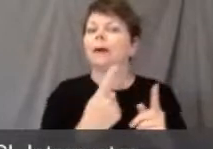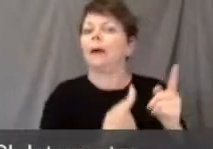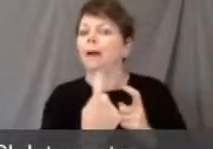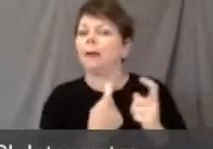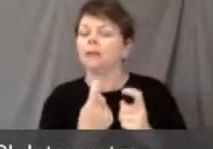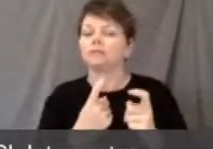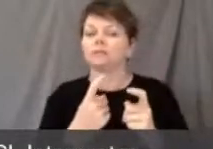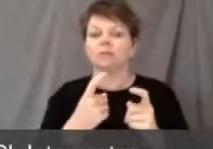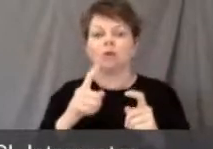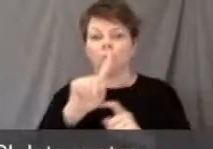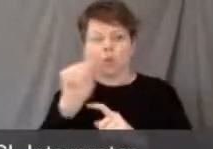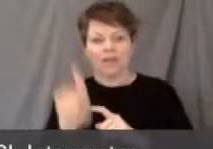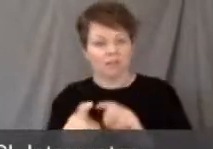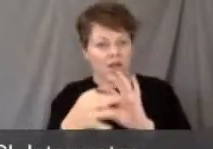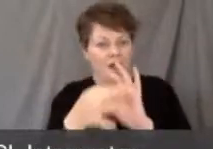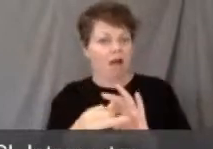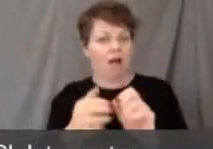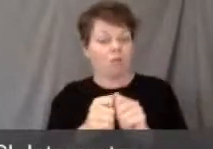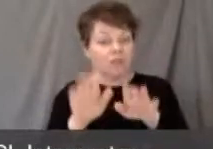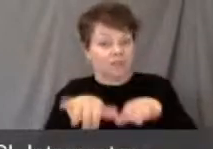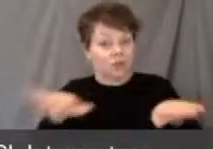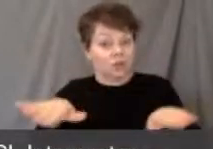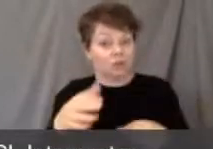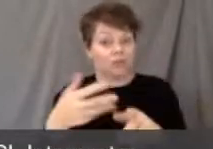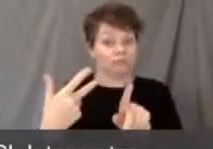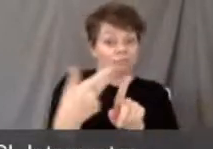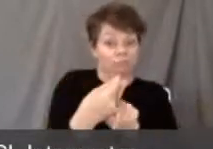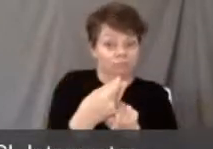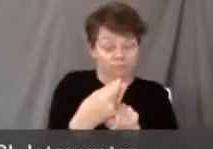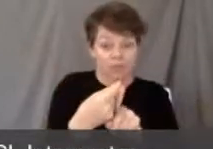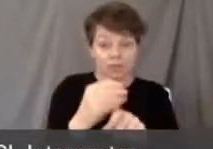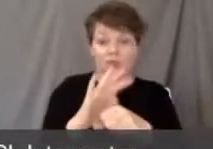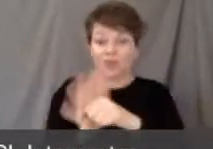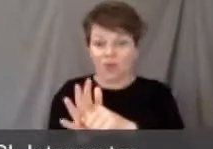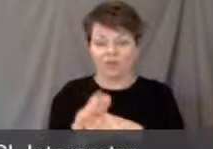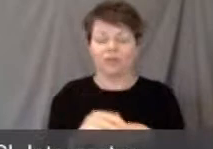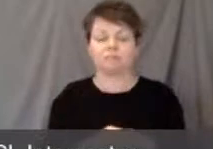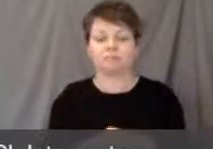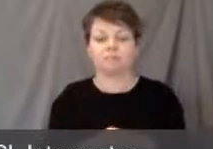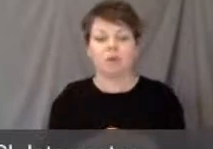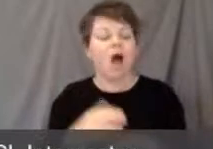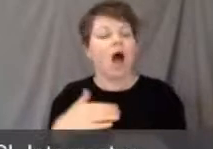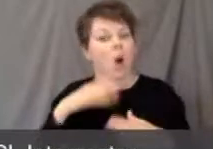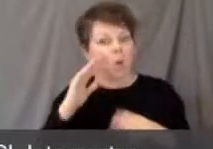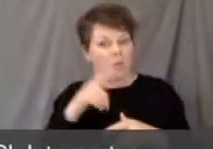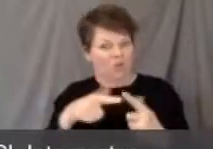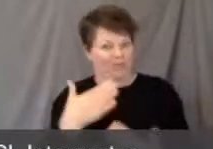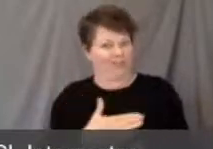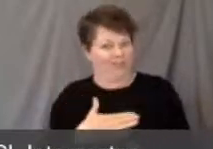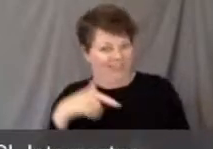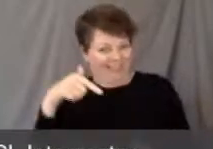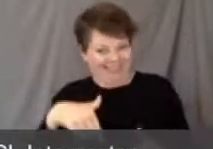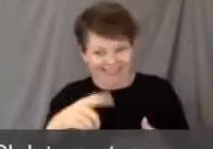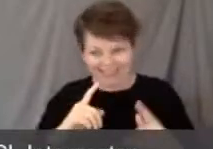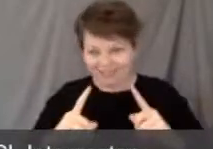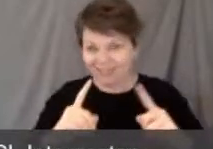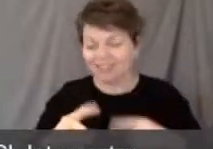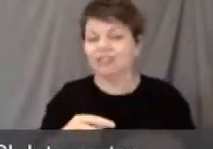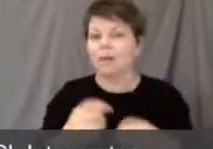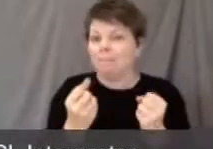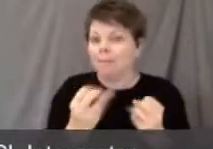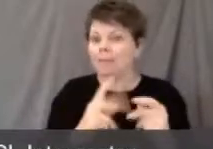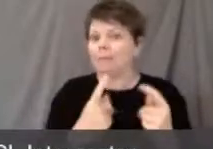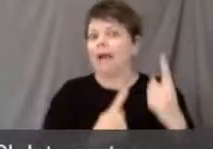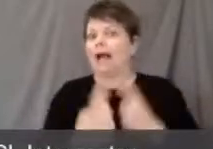to the pediatric COVID vaccine. And we're hoping that you enjoy this presentation today. We've got a lot of content and a lot of good questions that came our